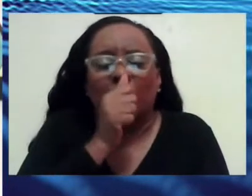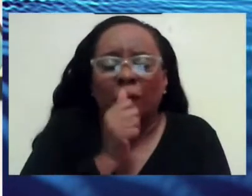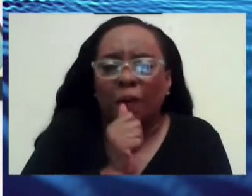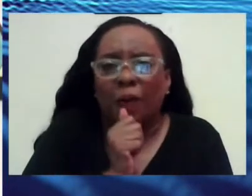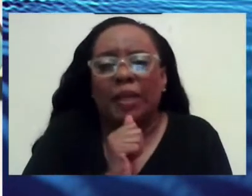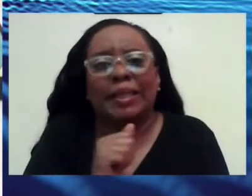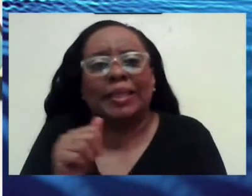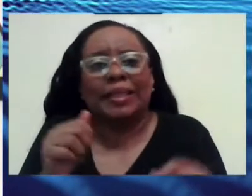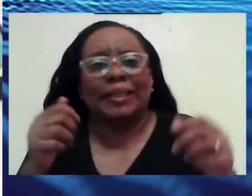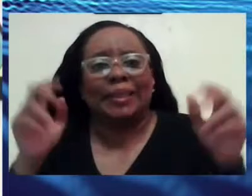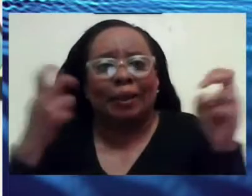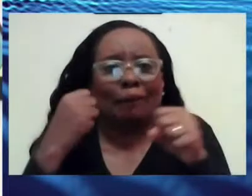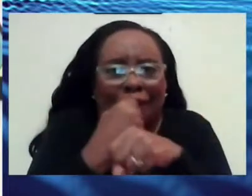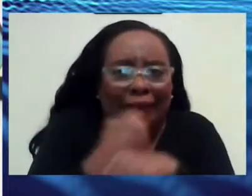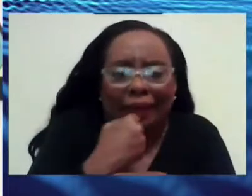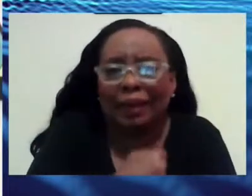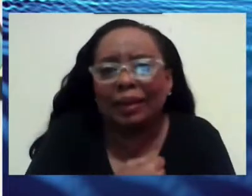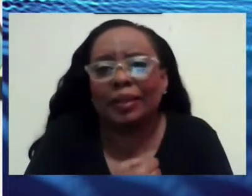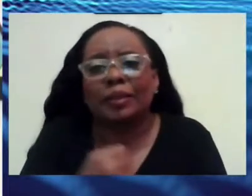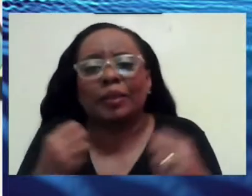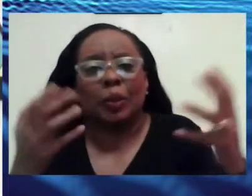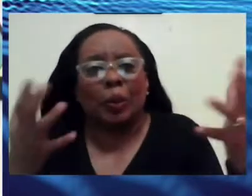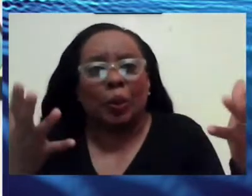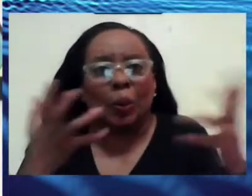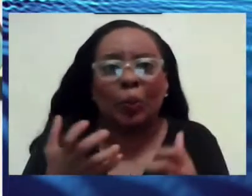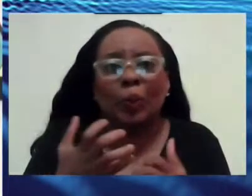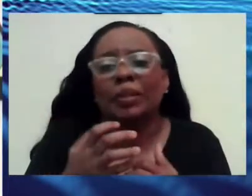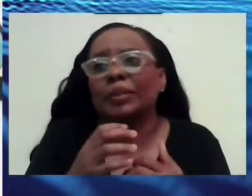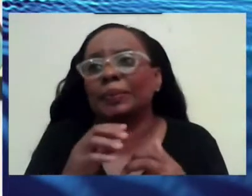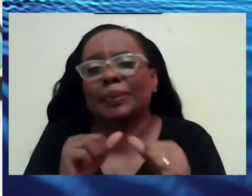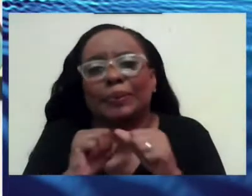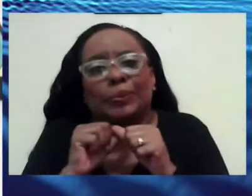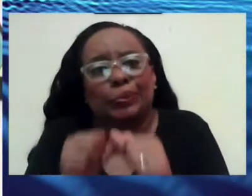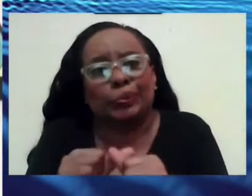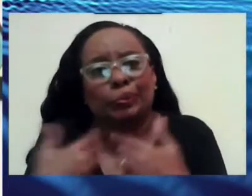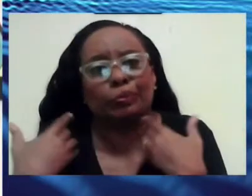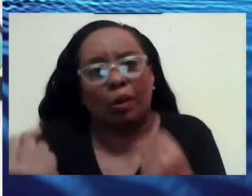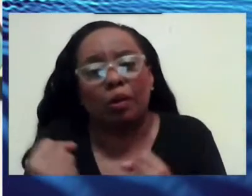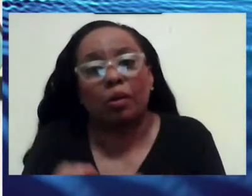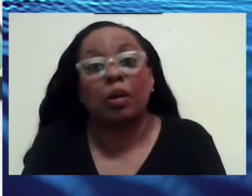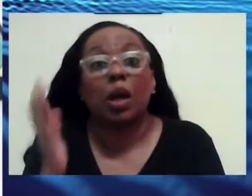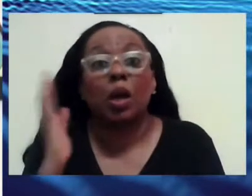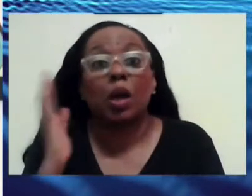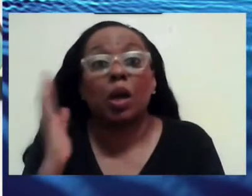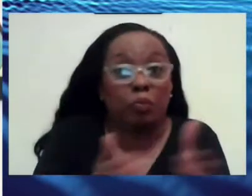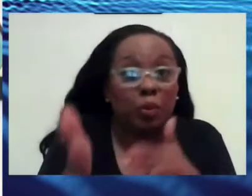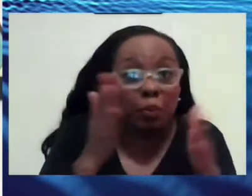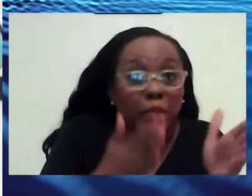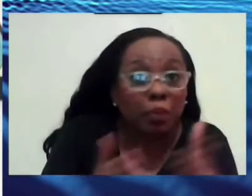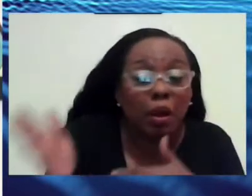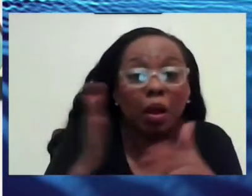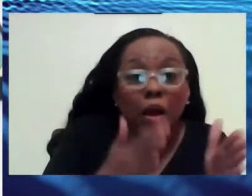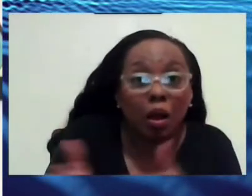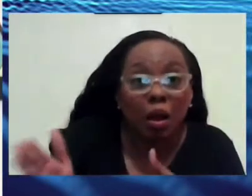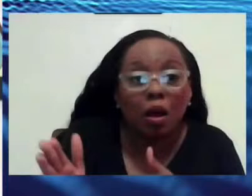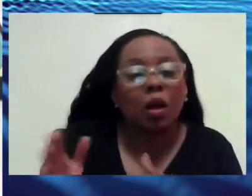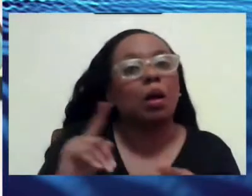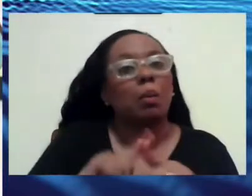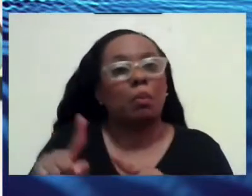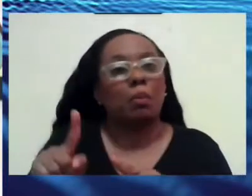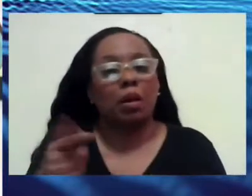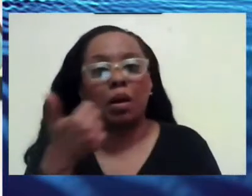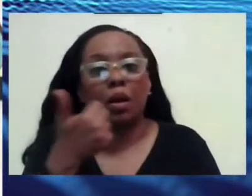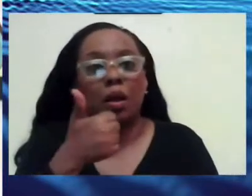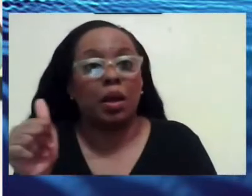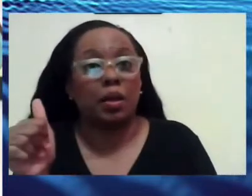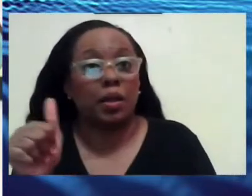that sanity that I think is important. So we will prepare for the best case scenario, but we will continue to have the contingencies just